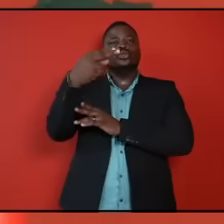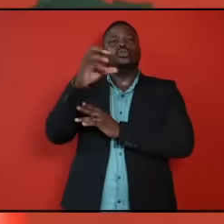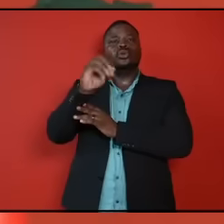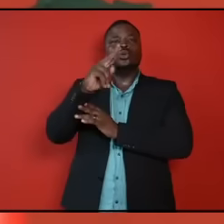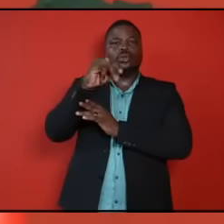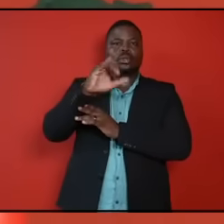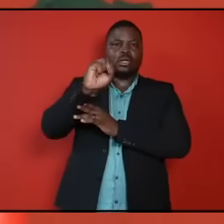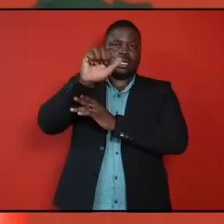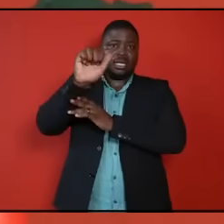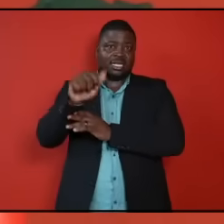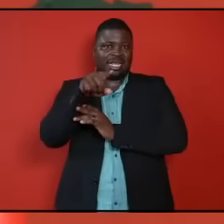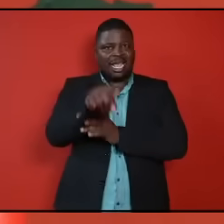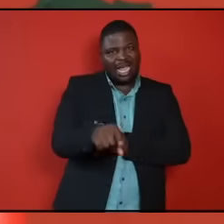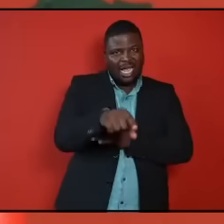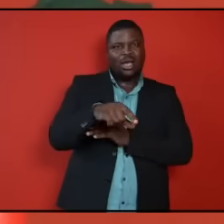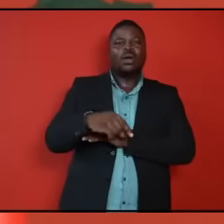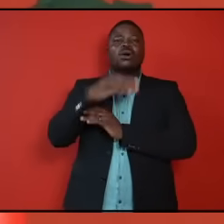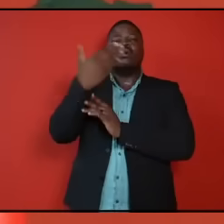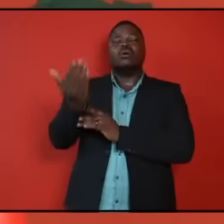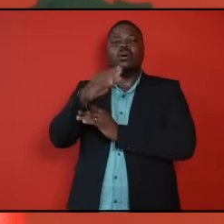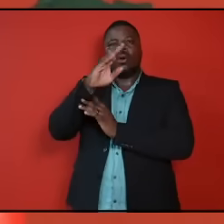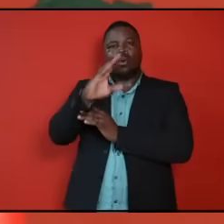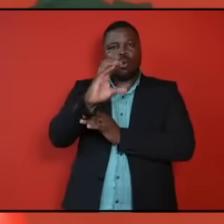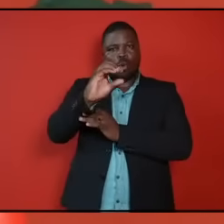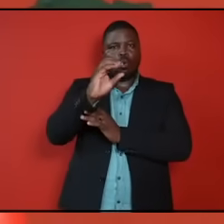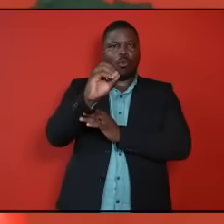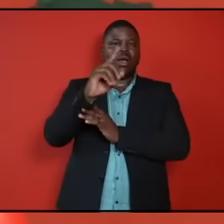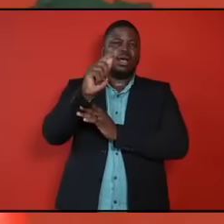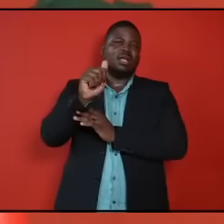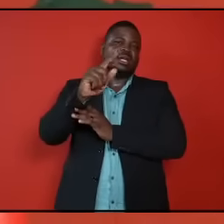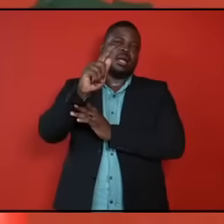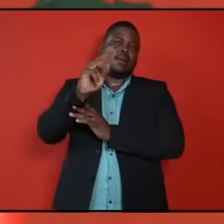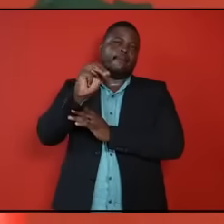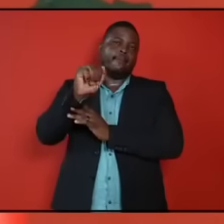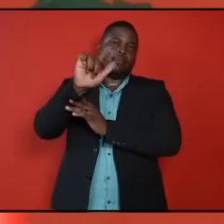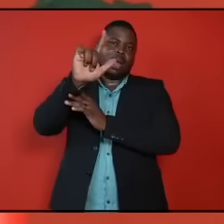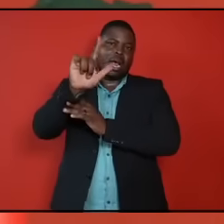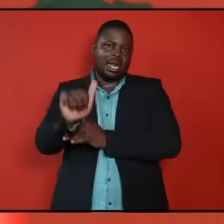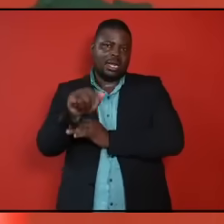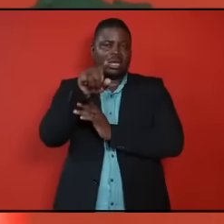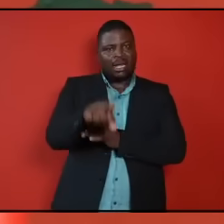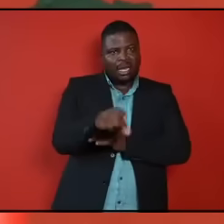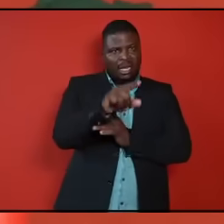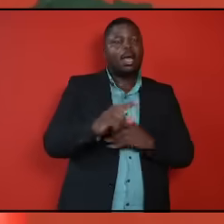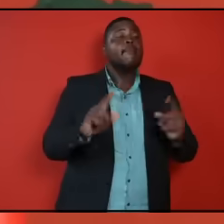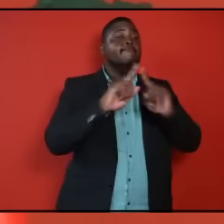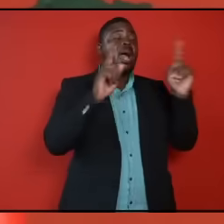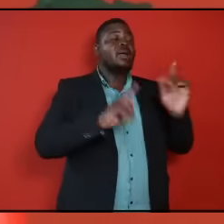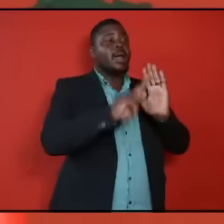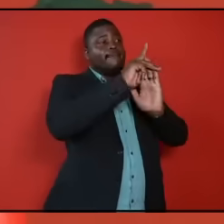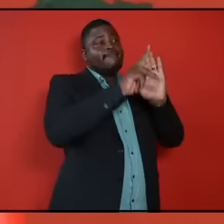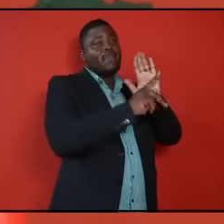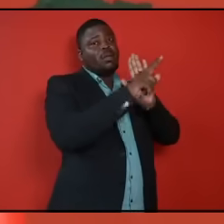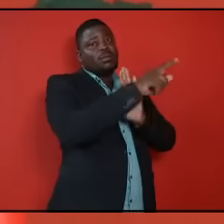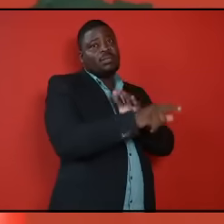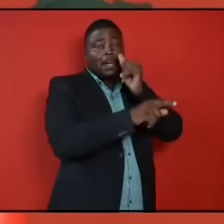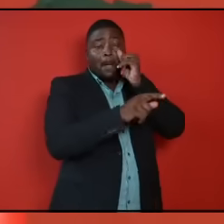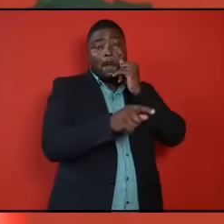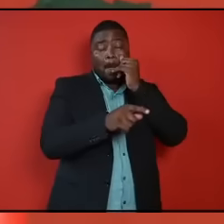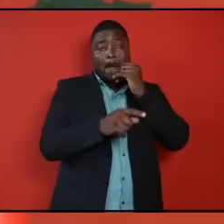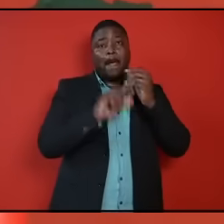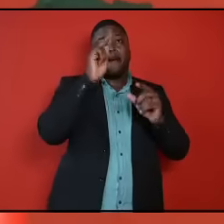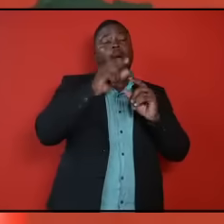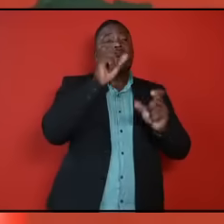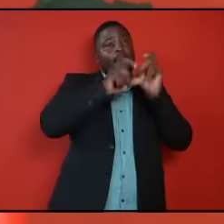Guatemala, and many other countries. This cruel policy creates a situation where fans,